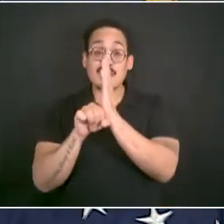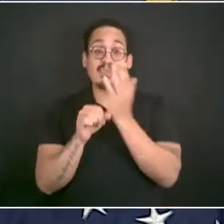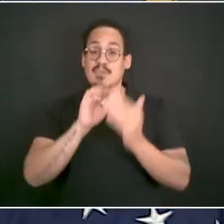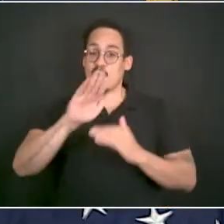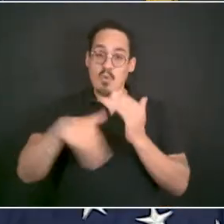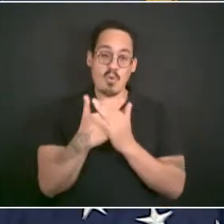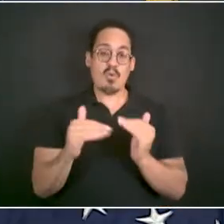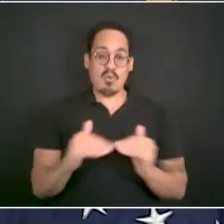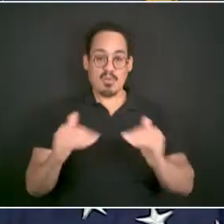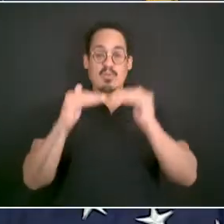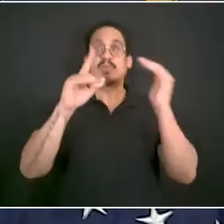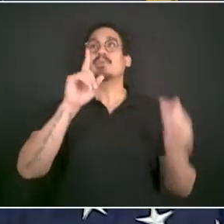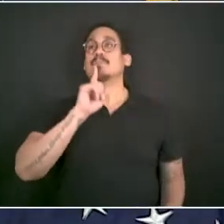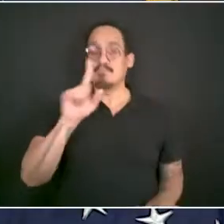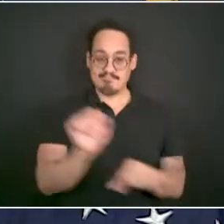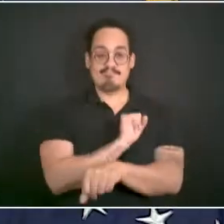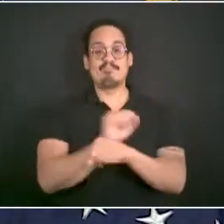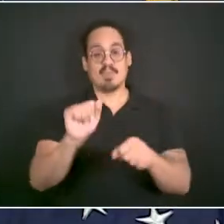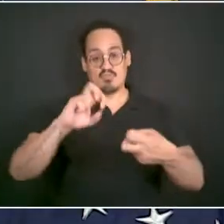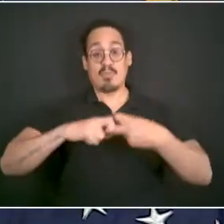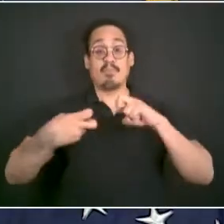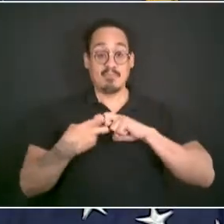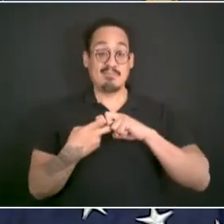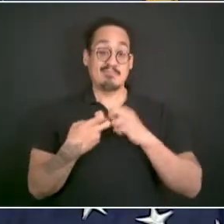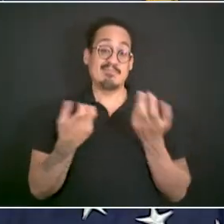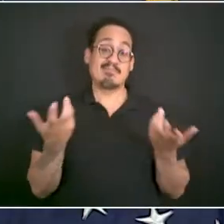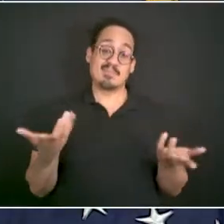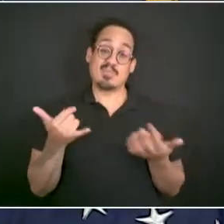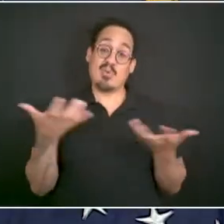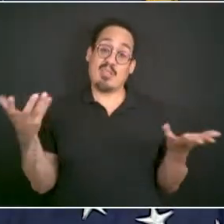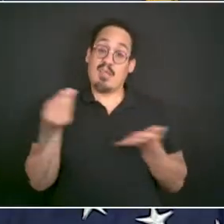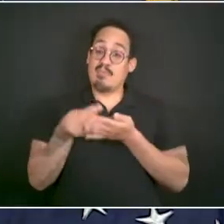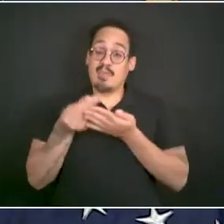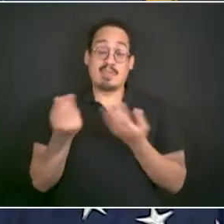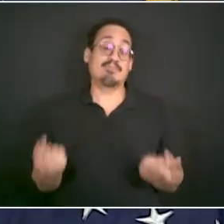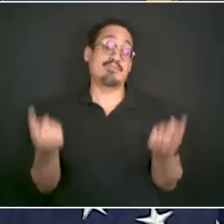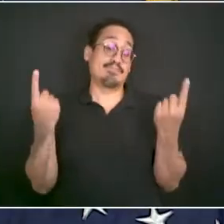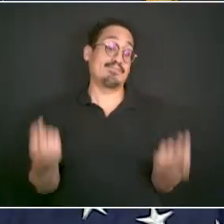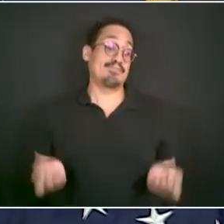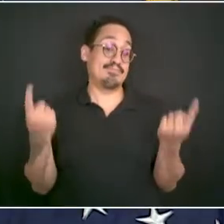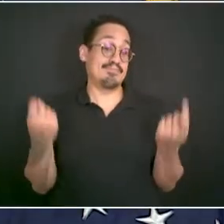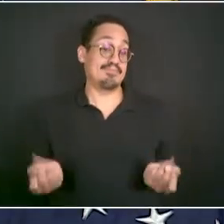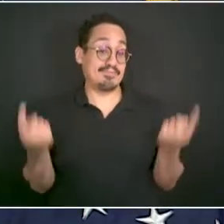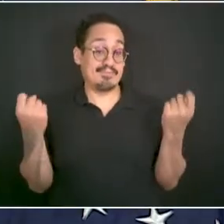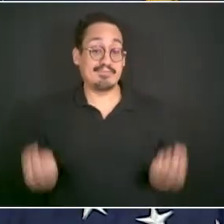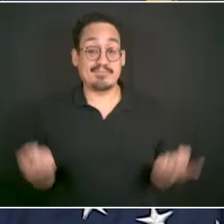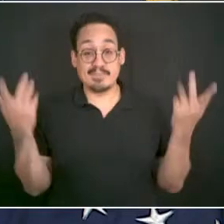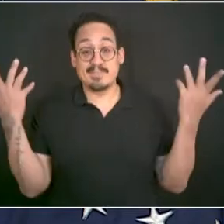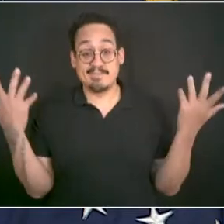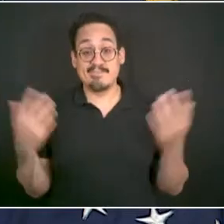it is a problem. And so, yes, there's going to be a lot of money being spent. And,